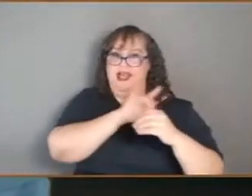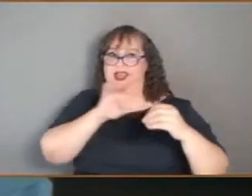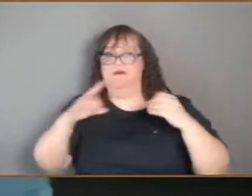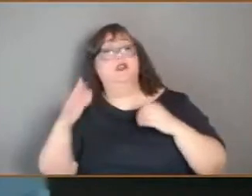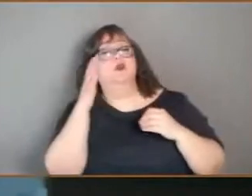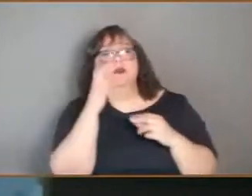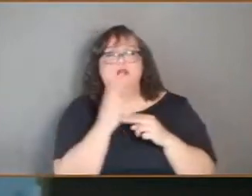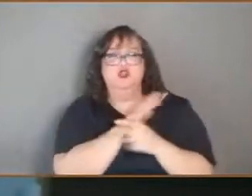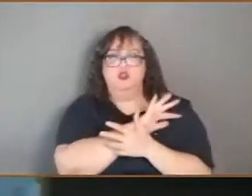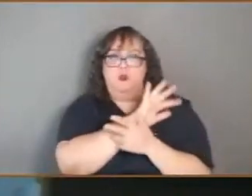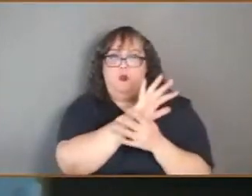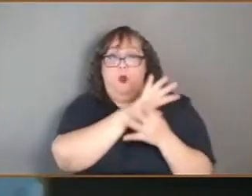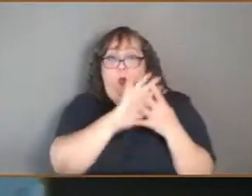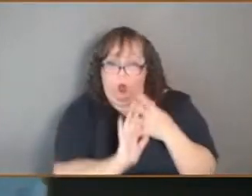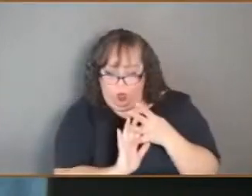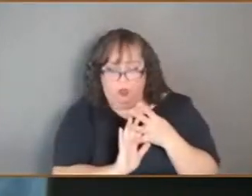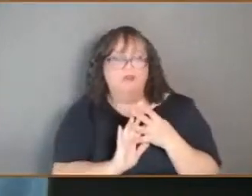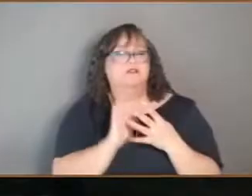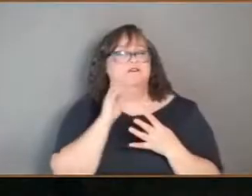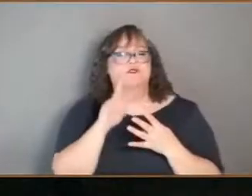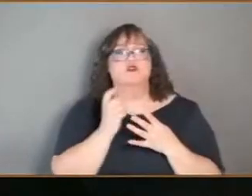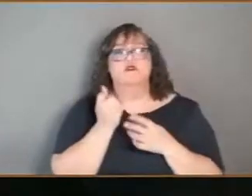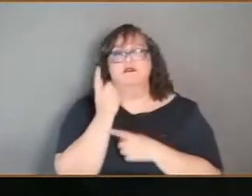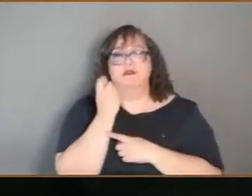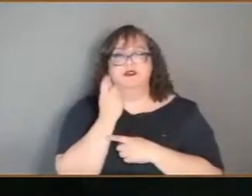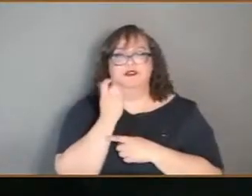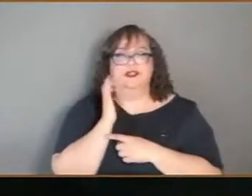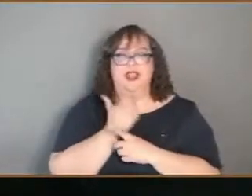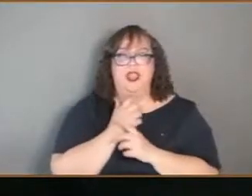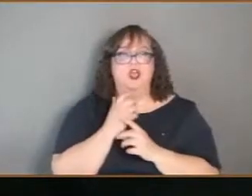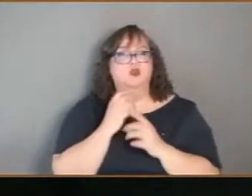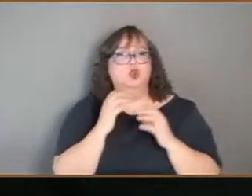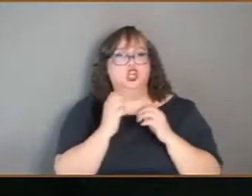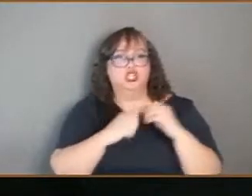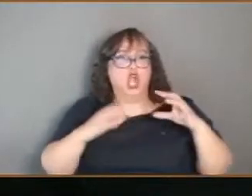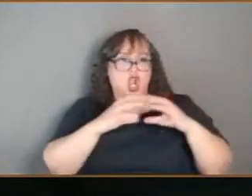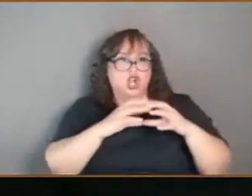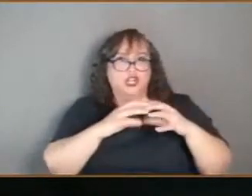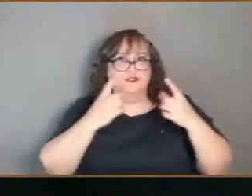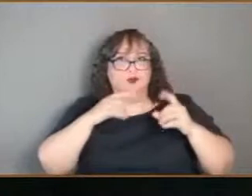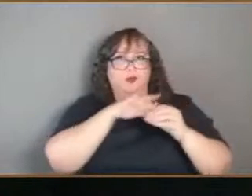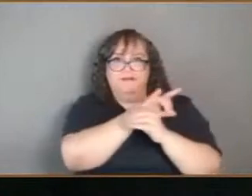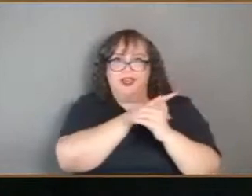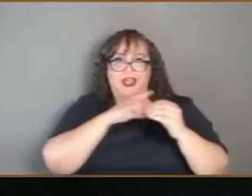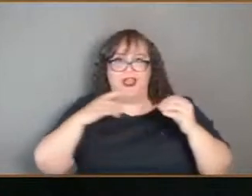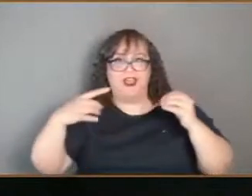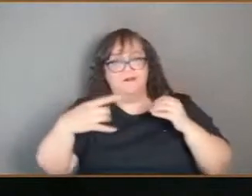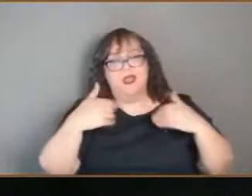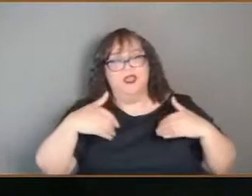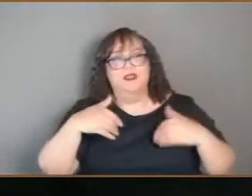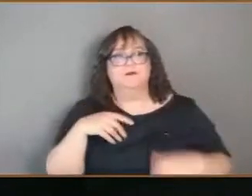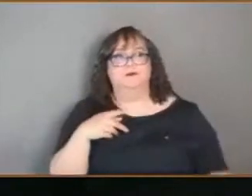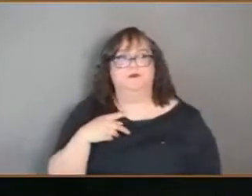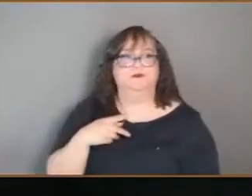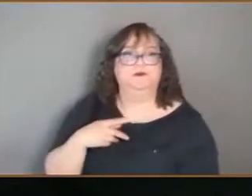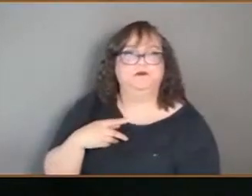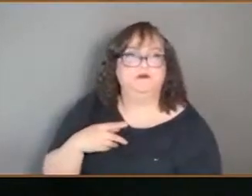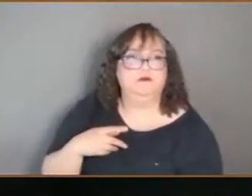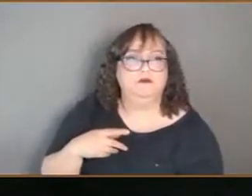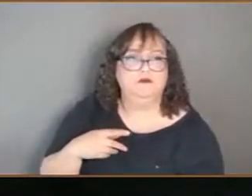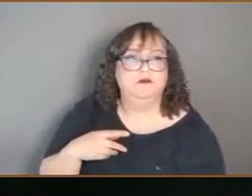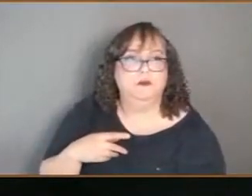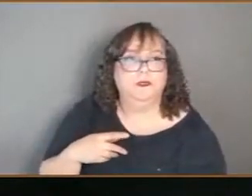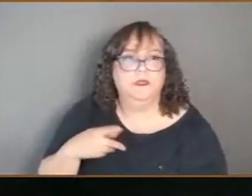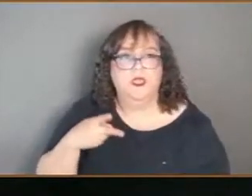to understand the targets as we fly by. Yeah. A great payload. This one's a good one. Pip on Twitter asks, why are they named